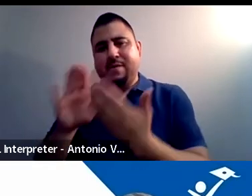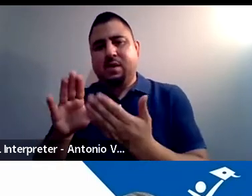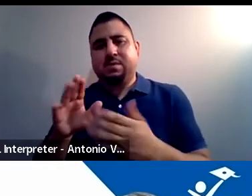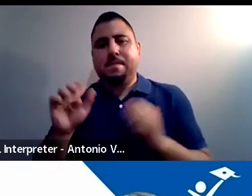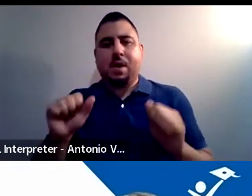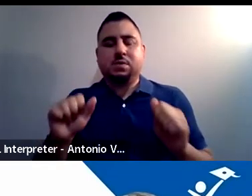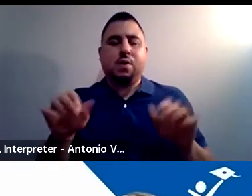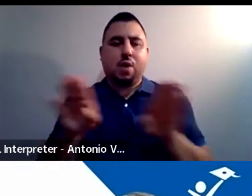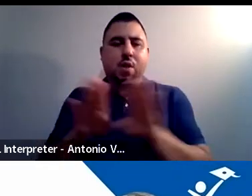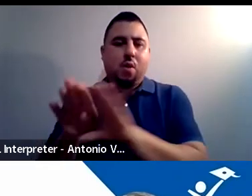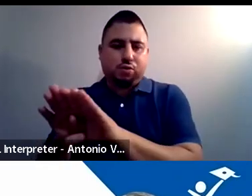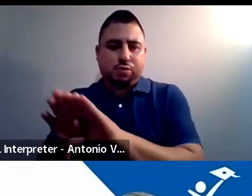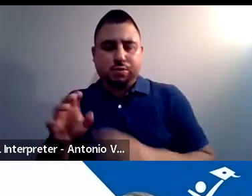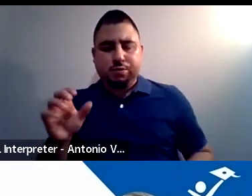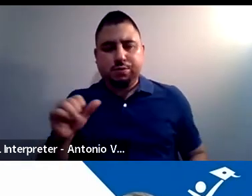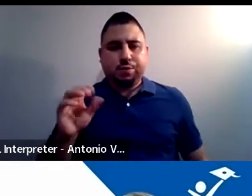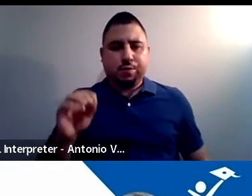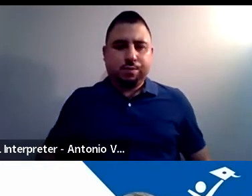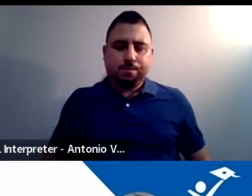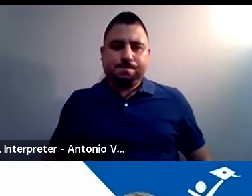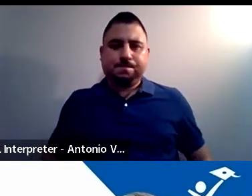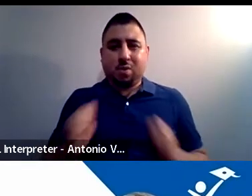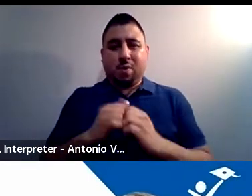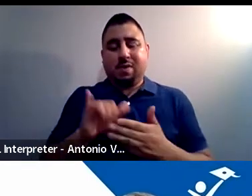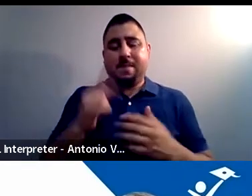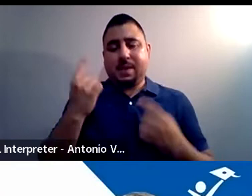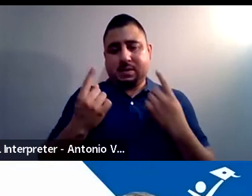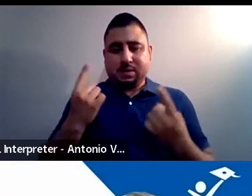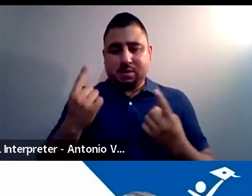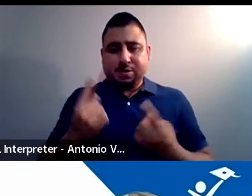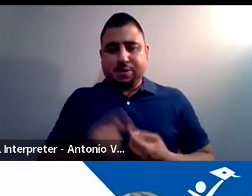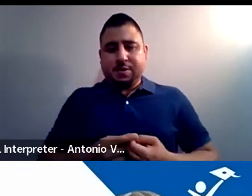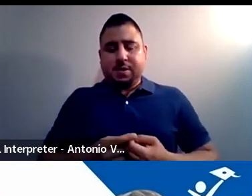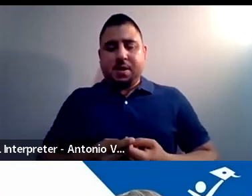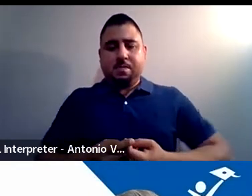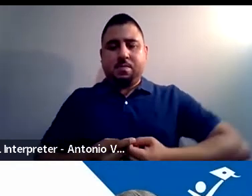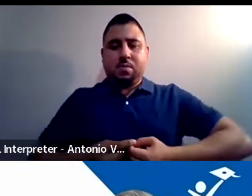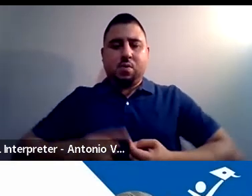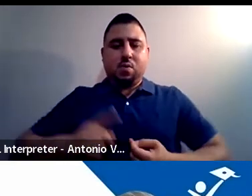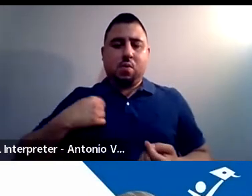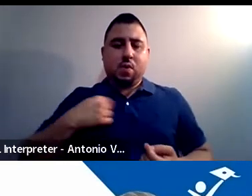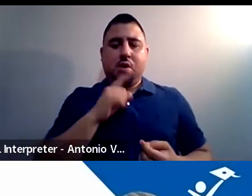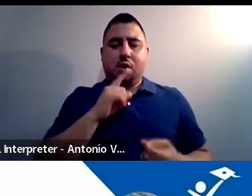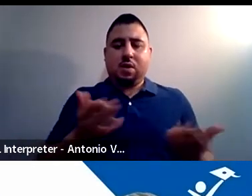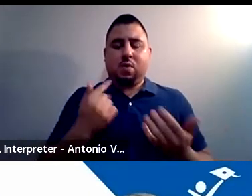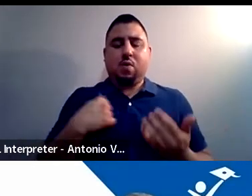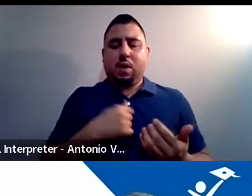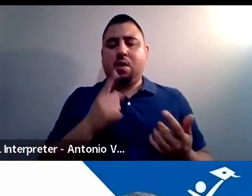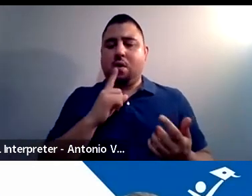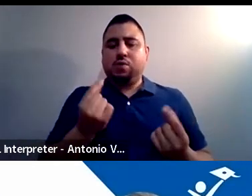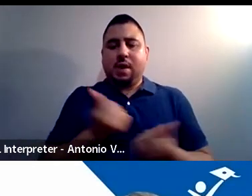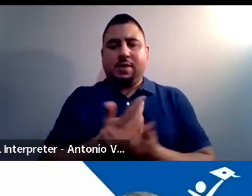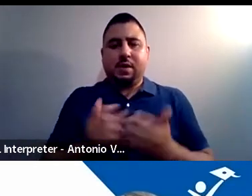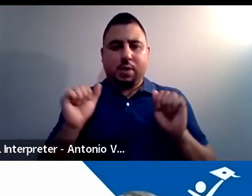possible closure. So with that being considered, we're here and we're doing anything and everything